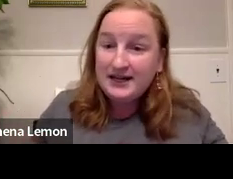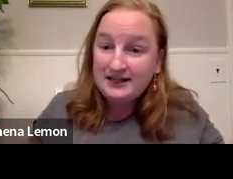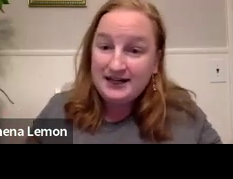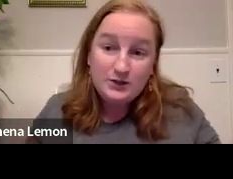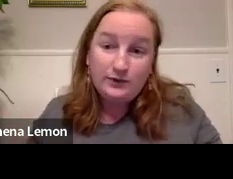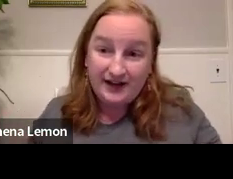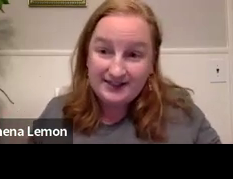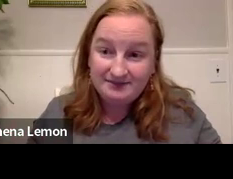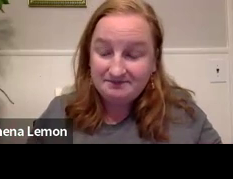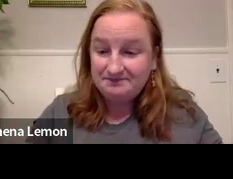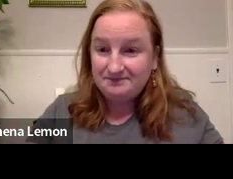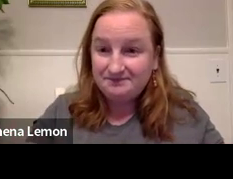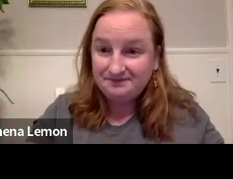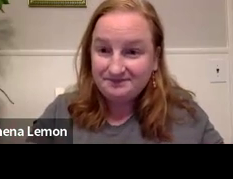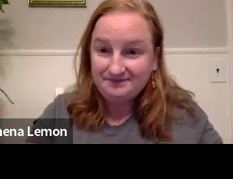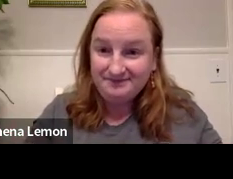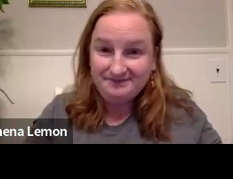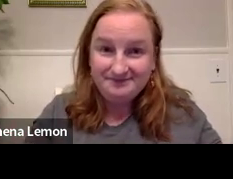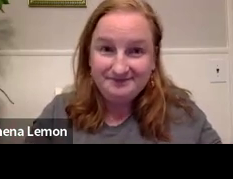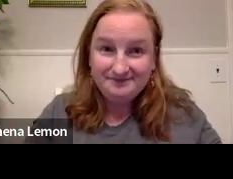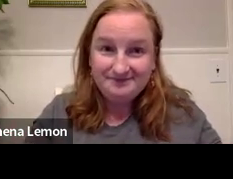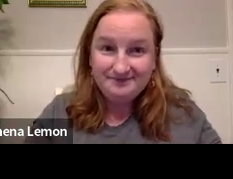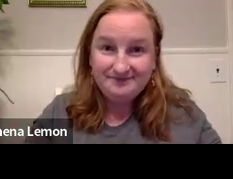to make it an annual vaccine.